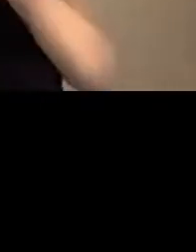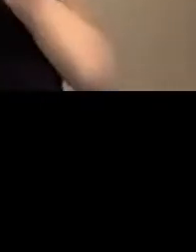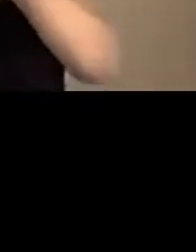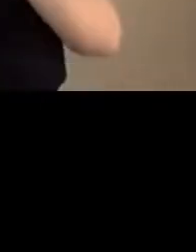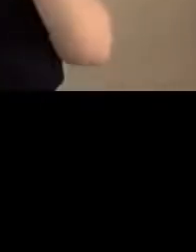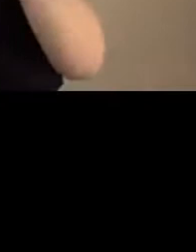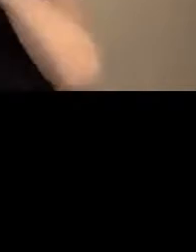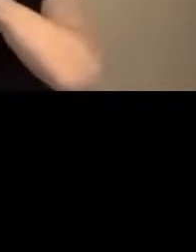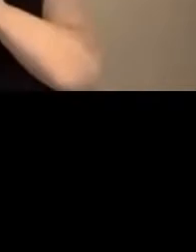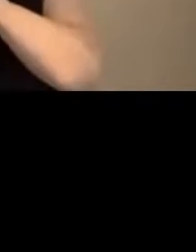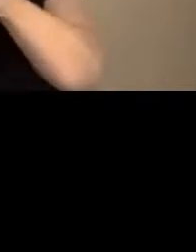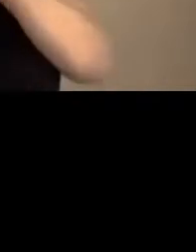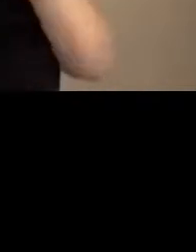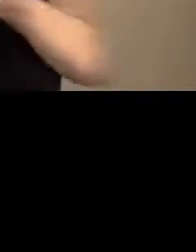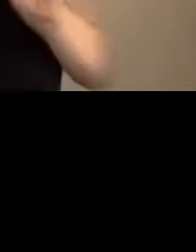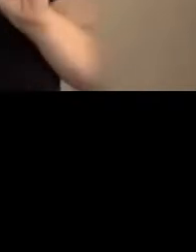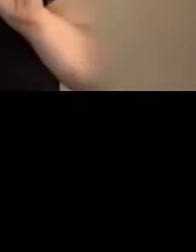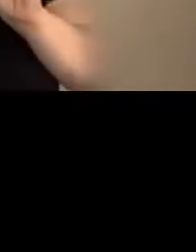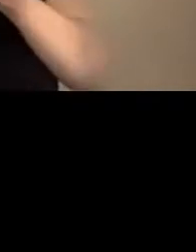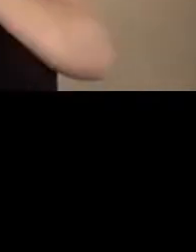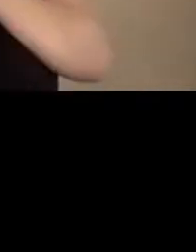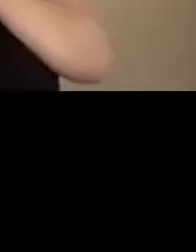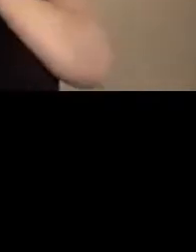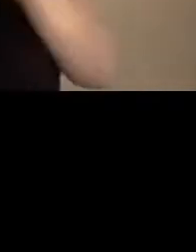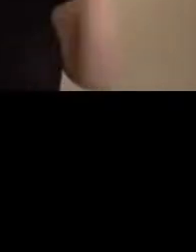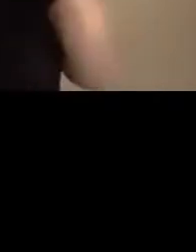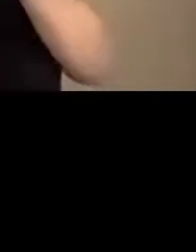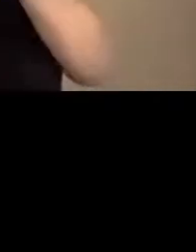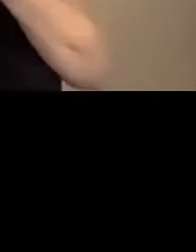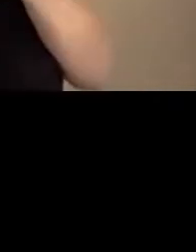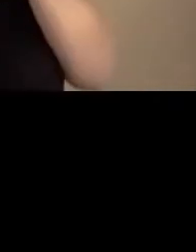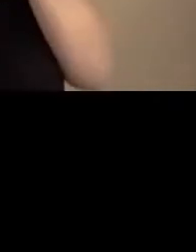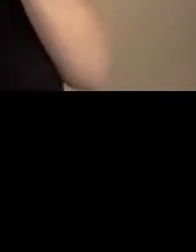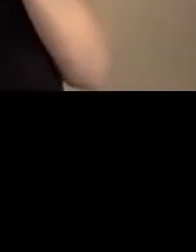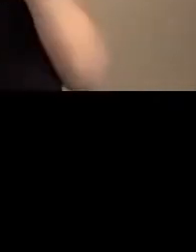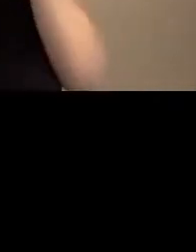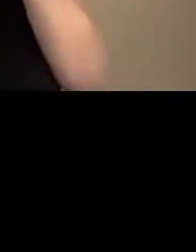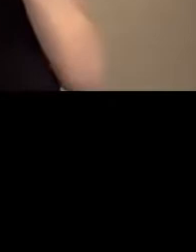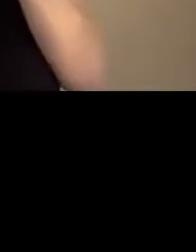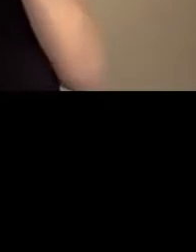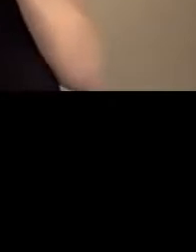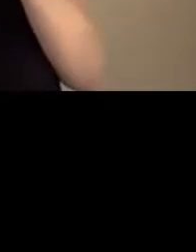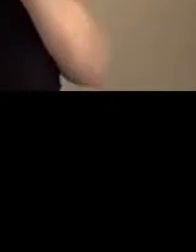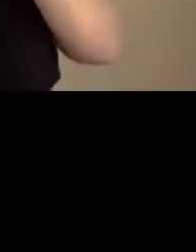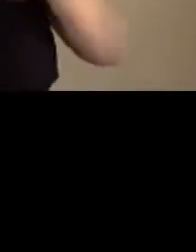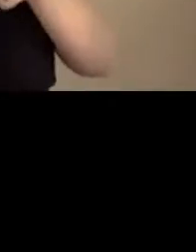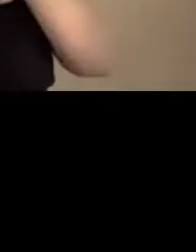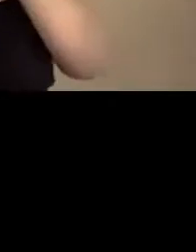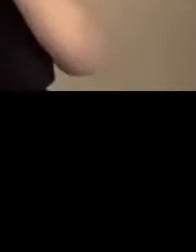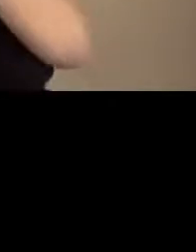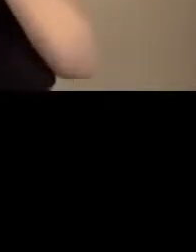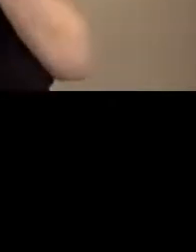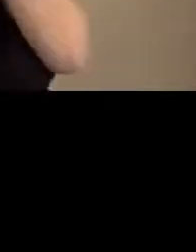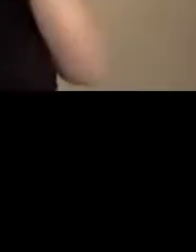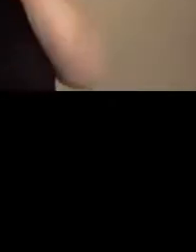International is a uniquely collaborative project between Henry Moore Institute, Leeds Art Gallery, Hepworth Wakefield, and